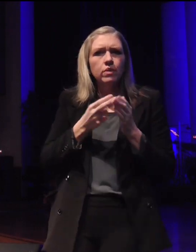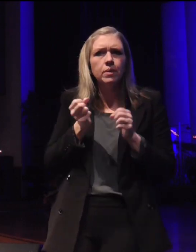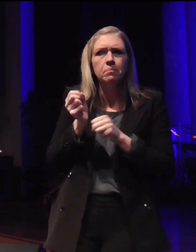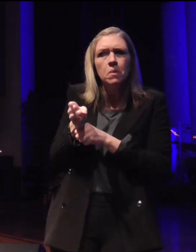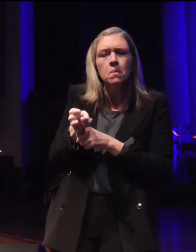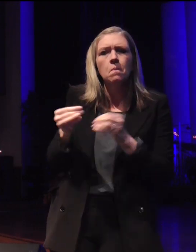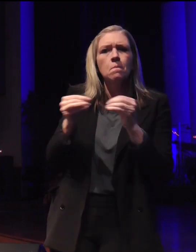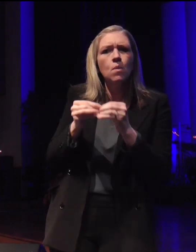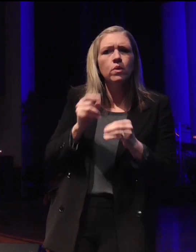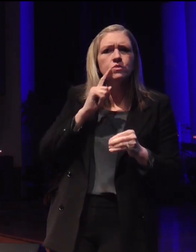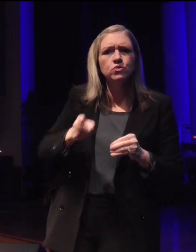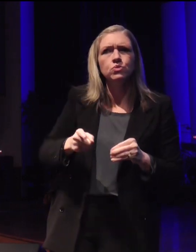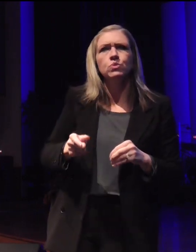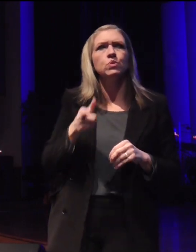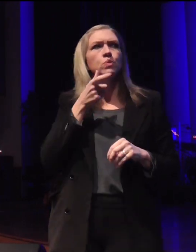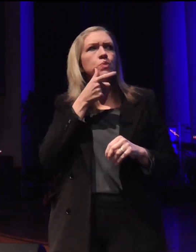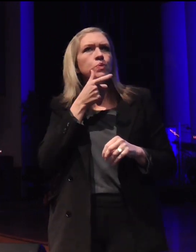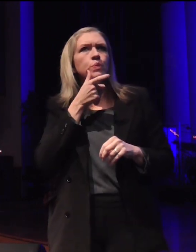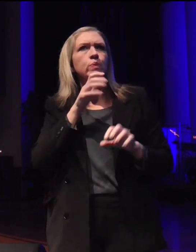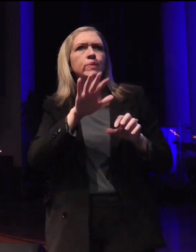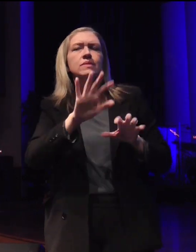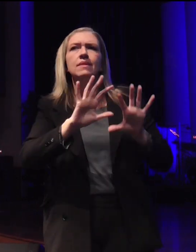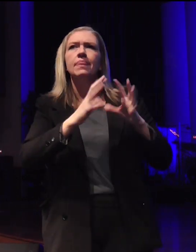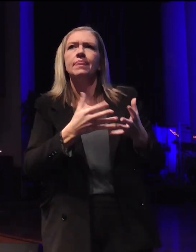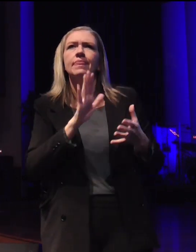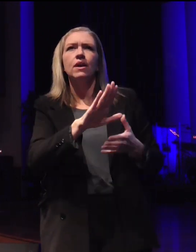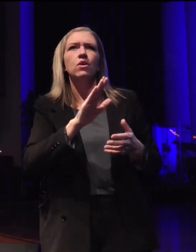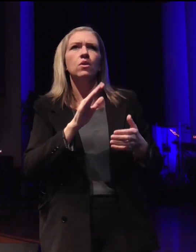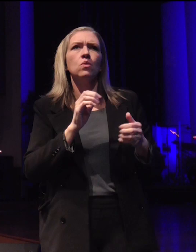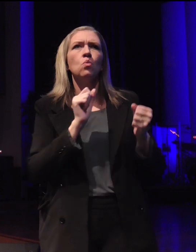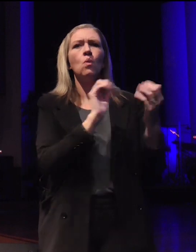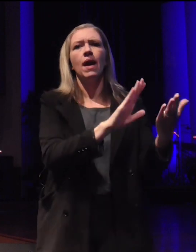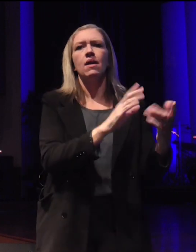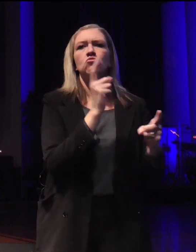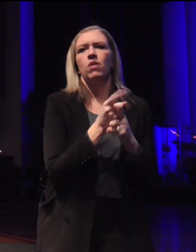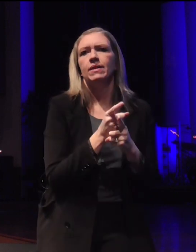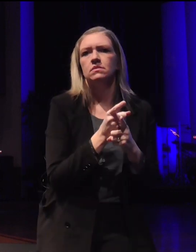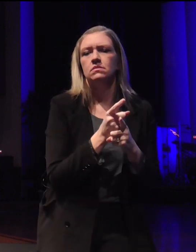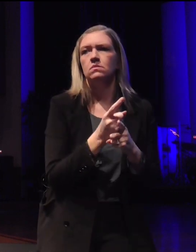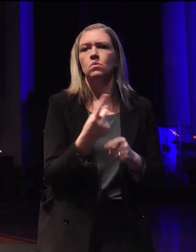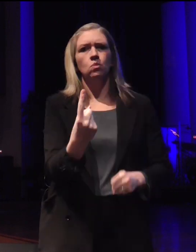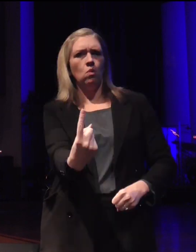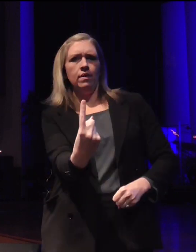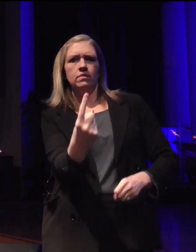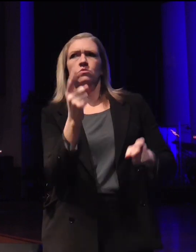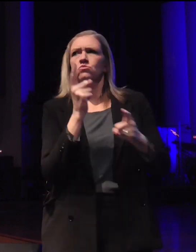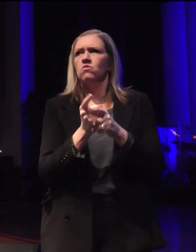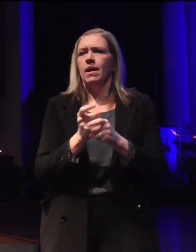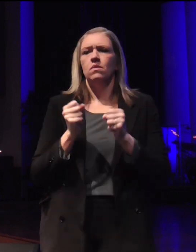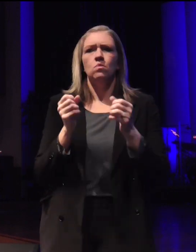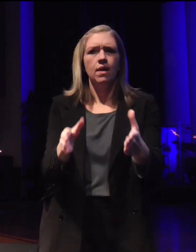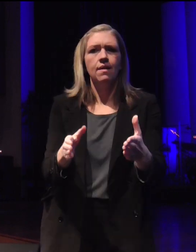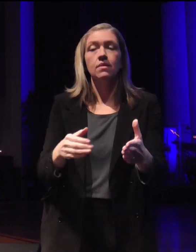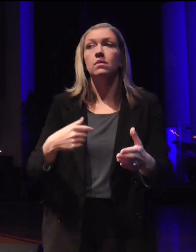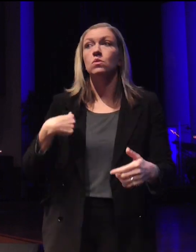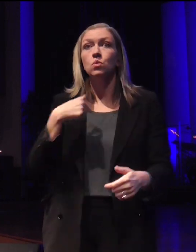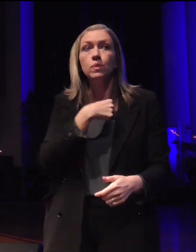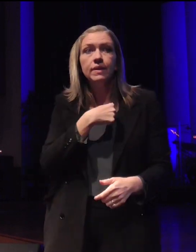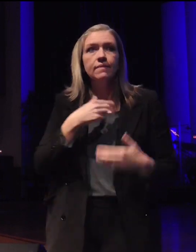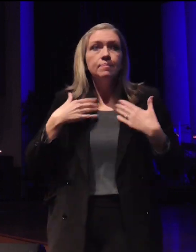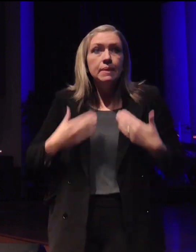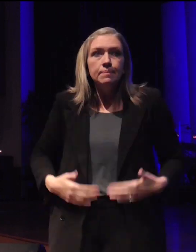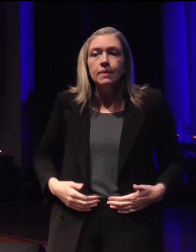way of being and doing things is the right way, the one right way. And we've searched for it. And